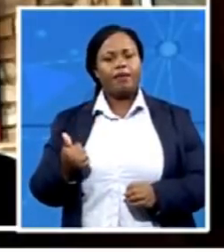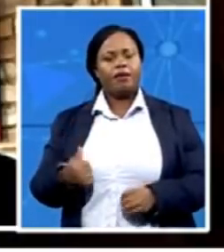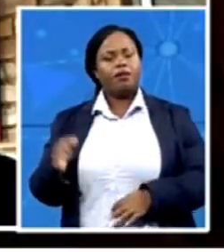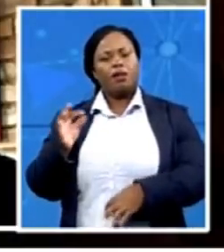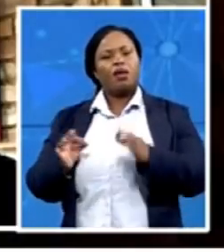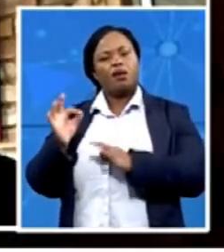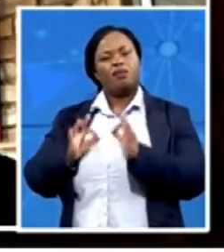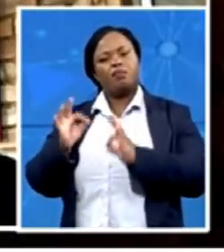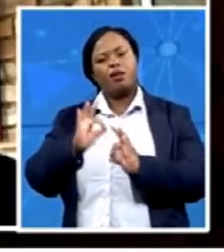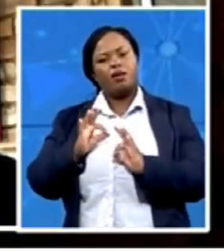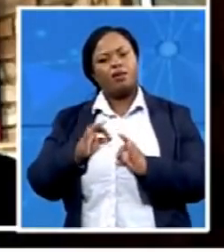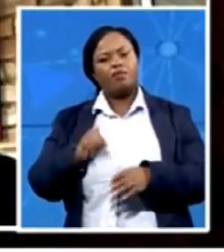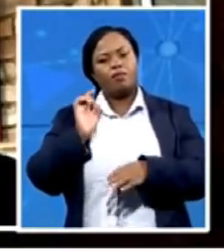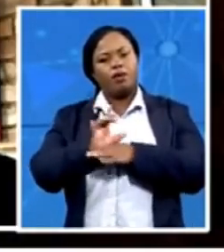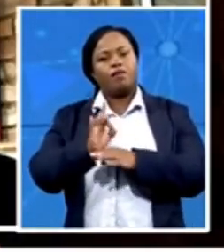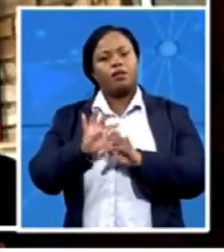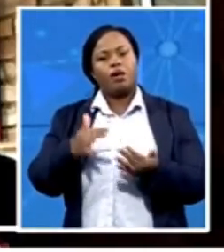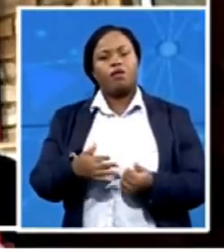people using your online facilities.